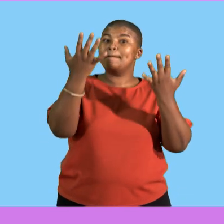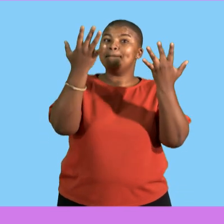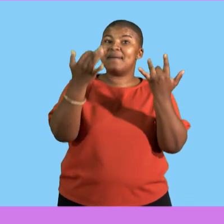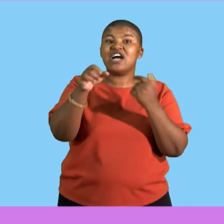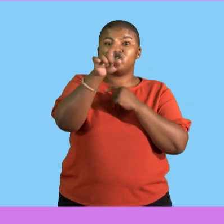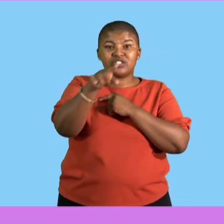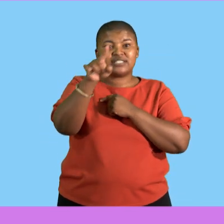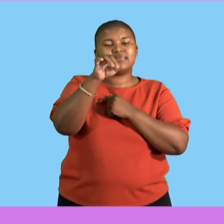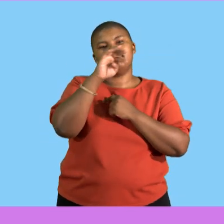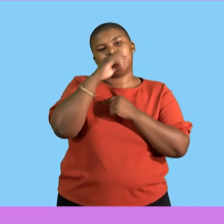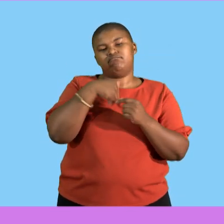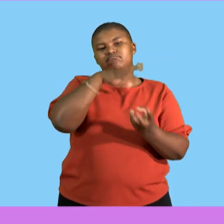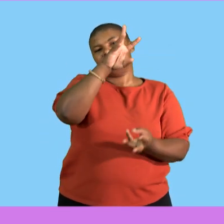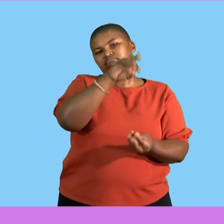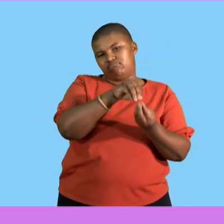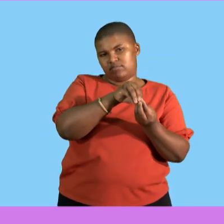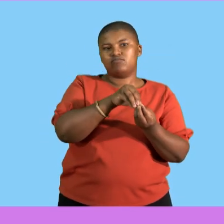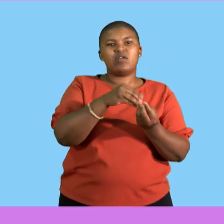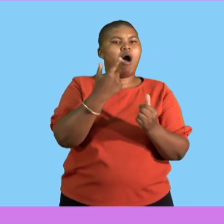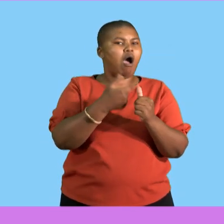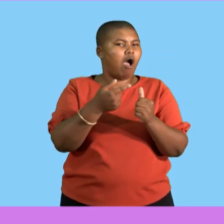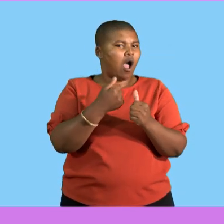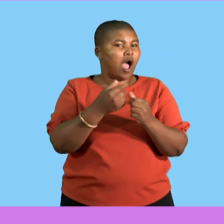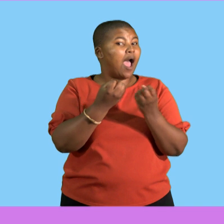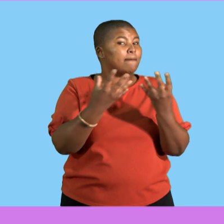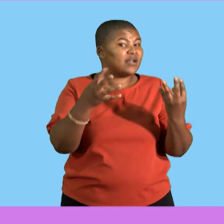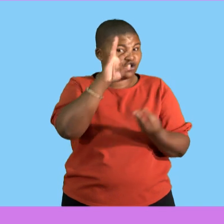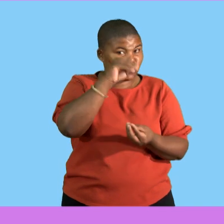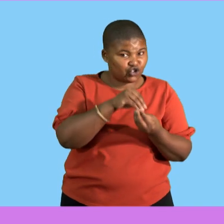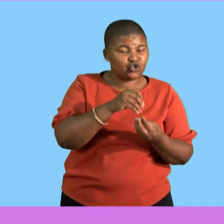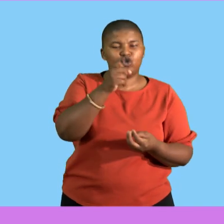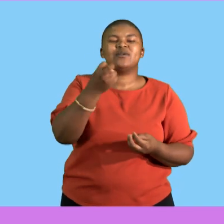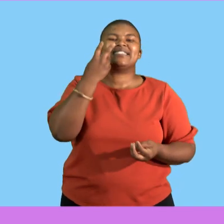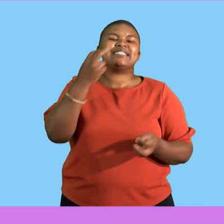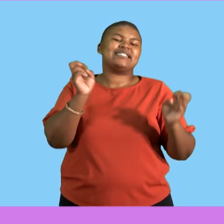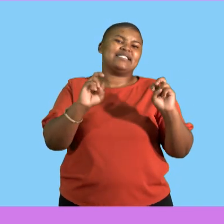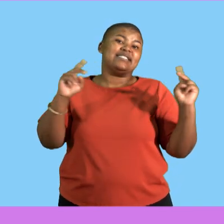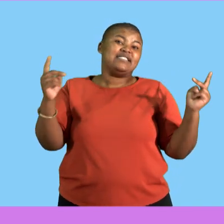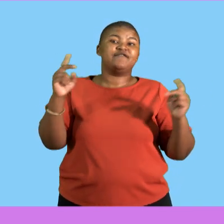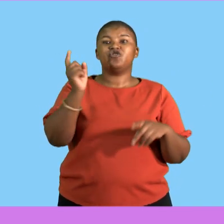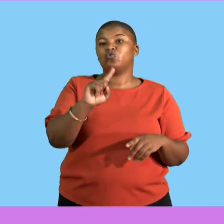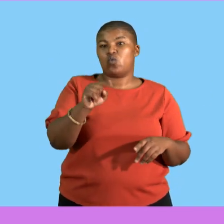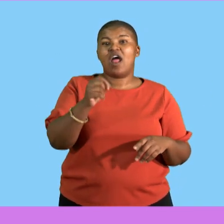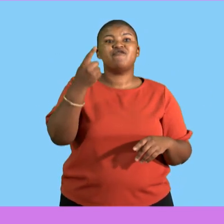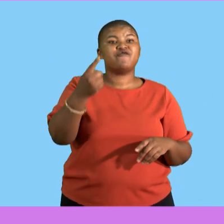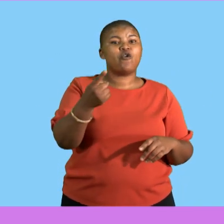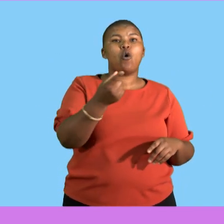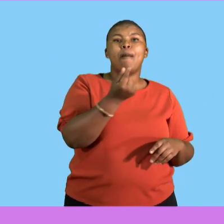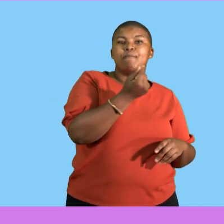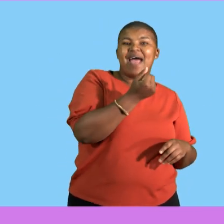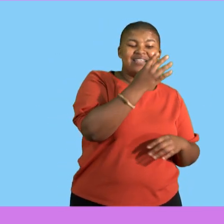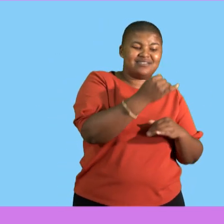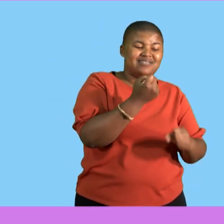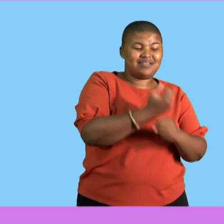budget, we will add it up and calculate the total, and then you'll see the difference between the